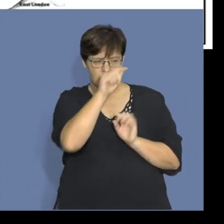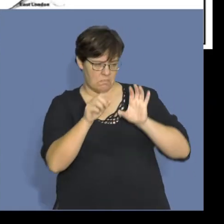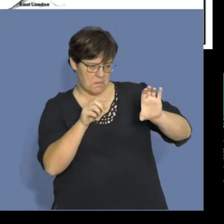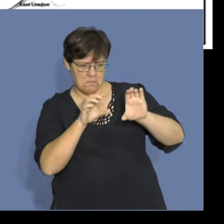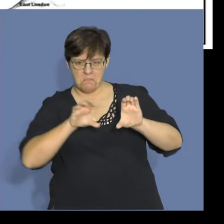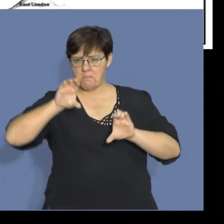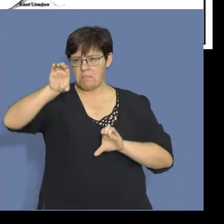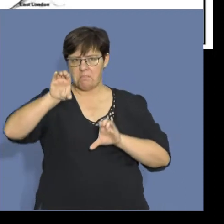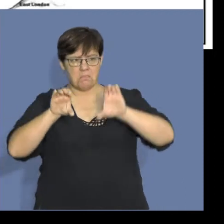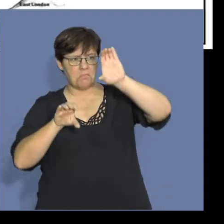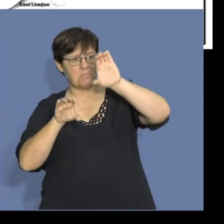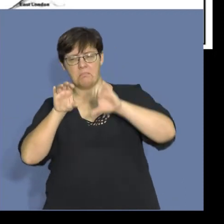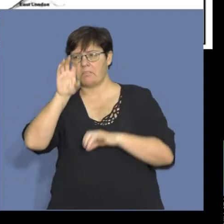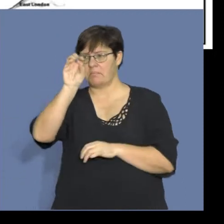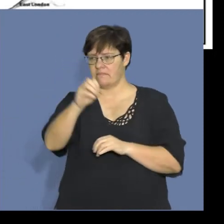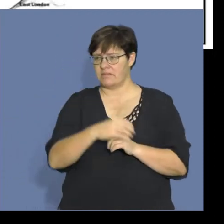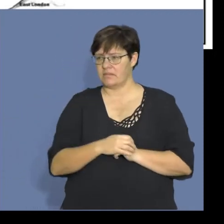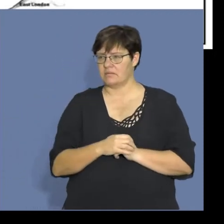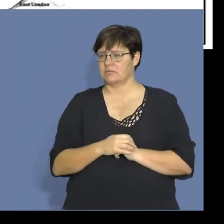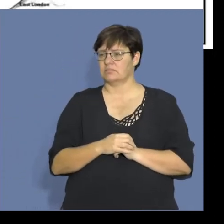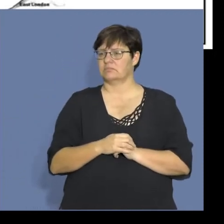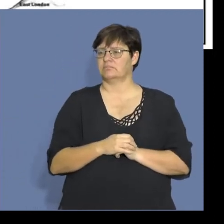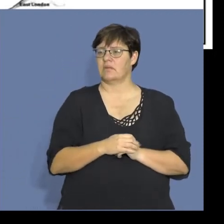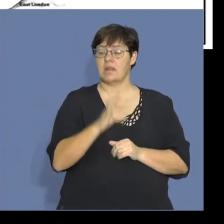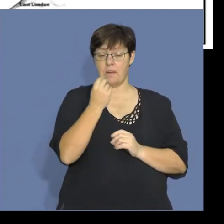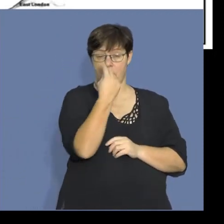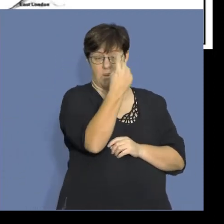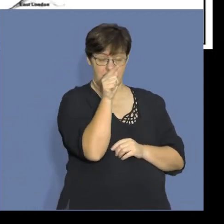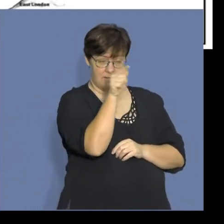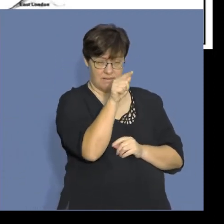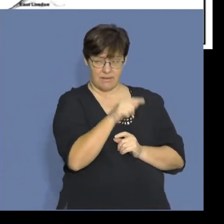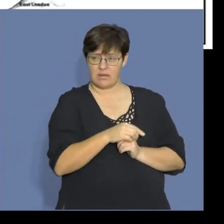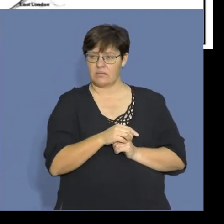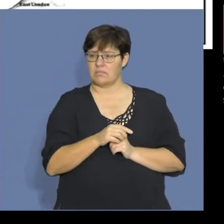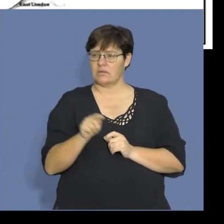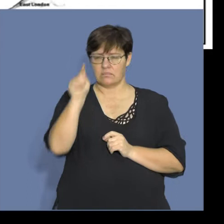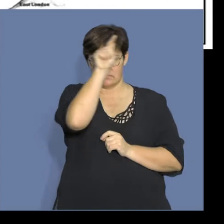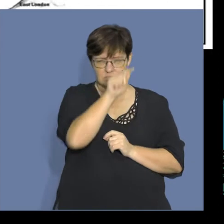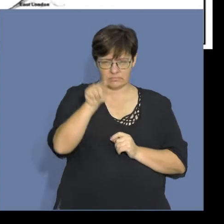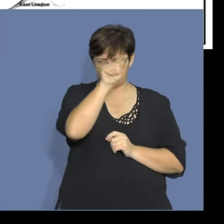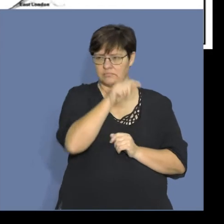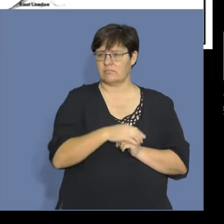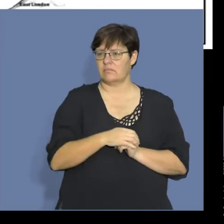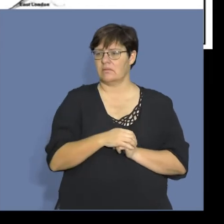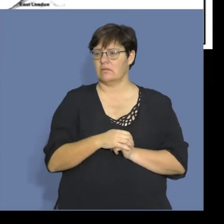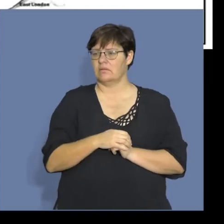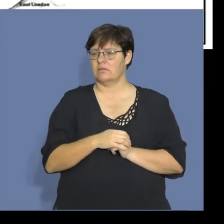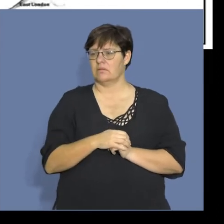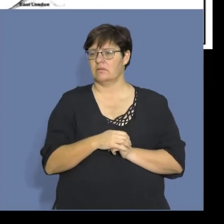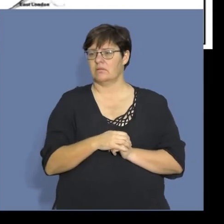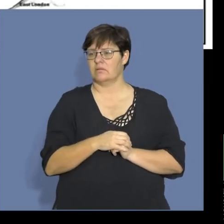map. Let's try and find biome number 1. So biome number 1, I'm going to circle that out for you, is in these areas